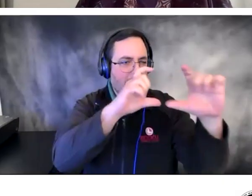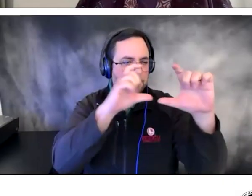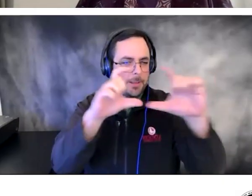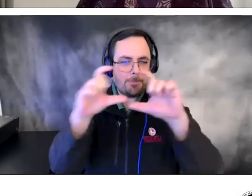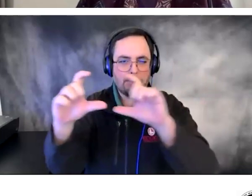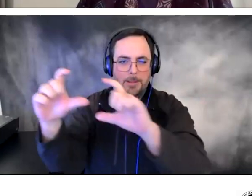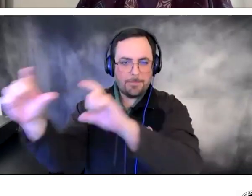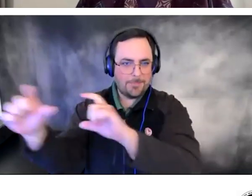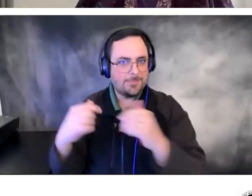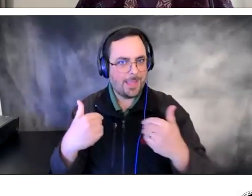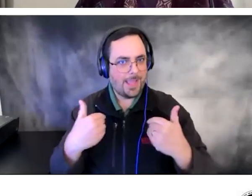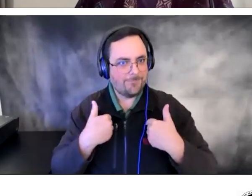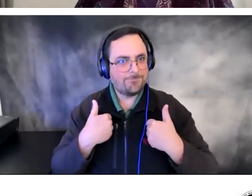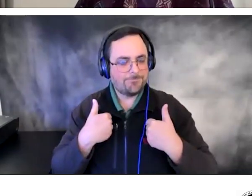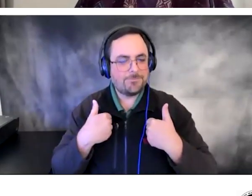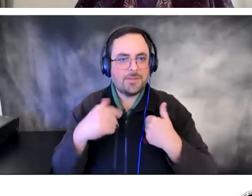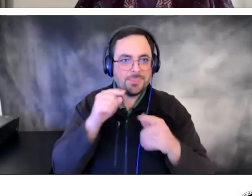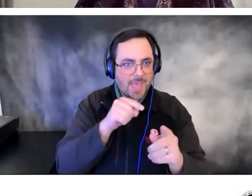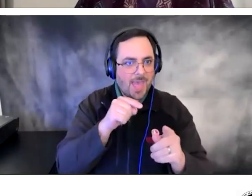the child learn the meaning.